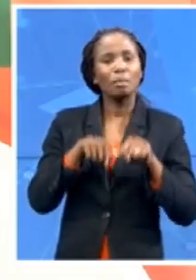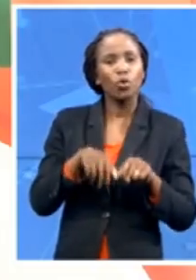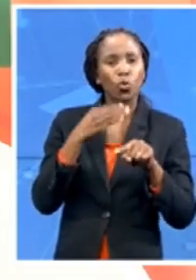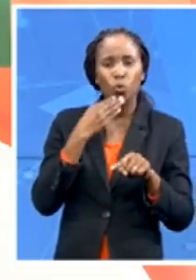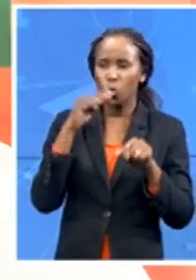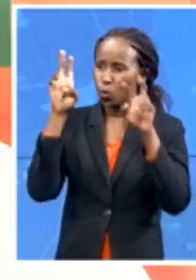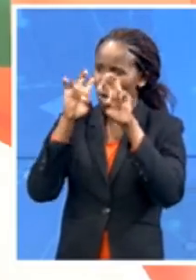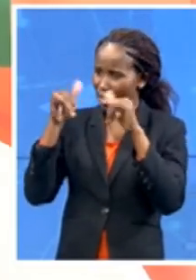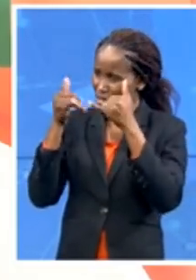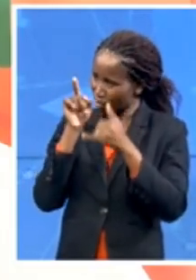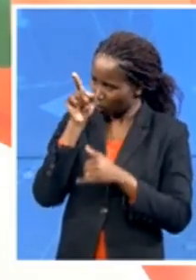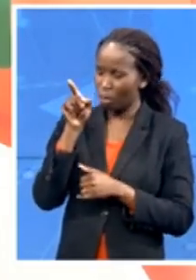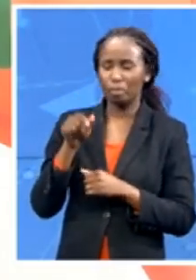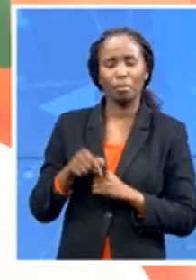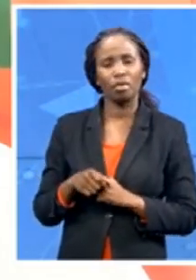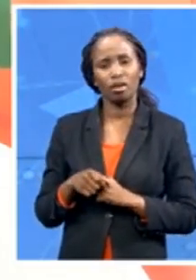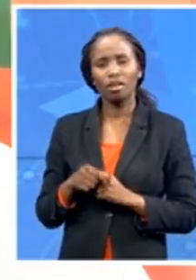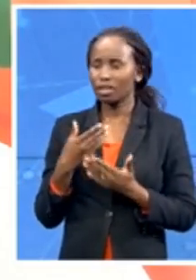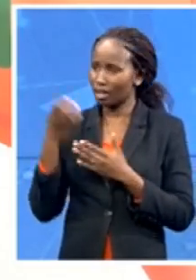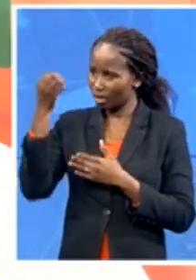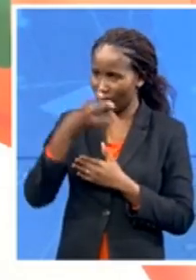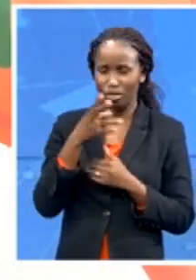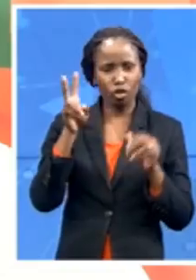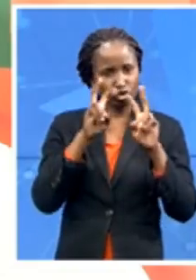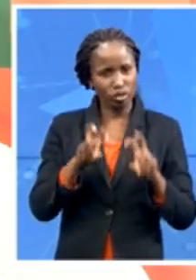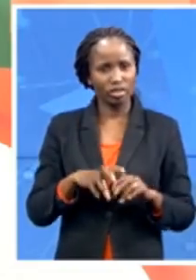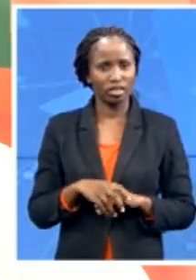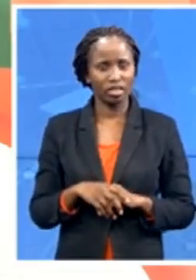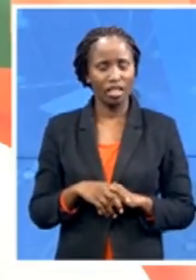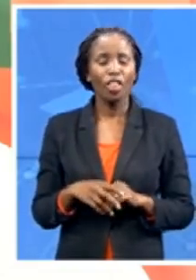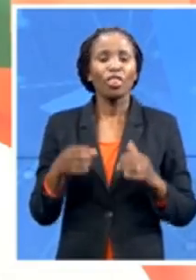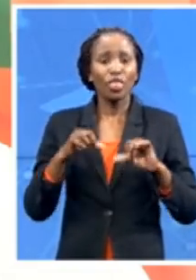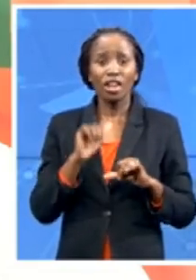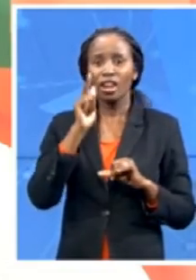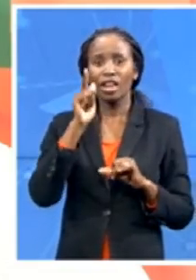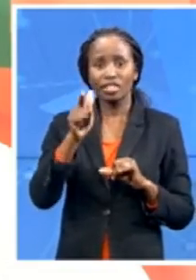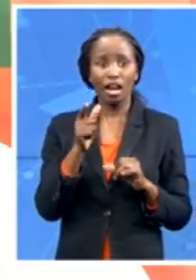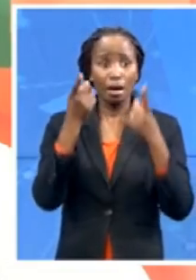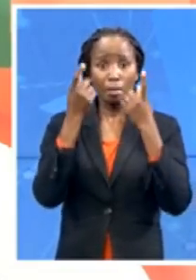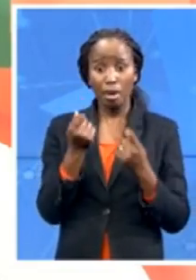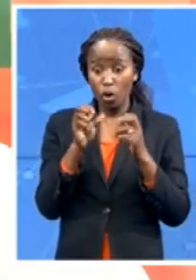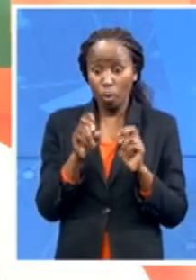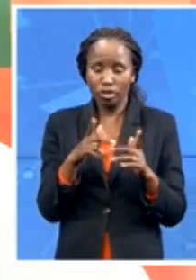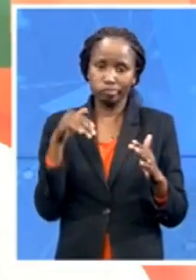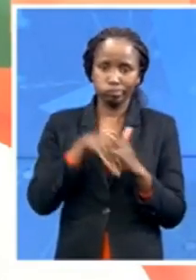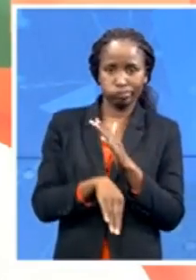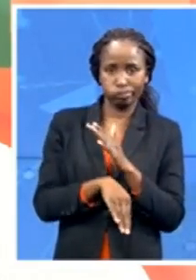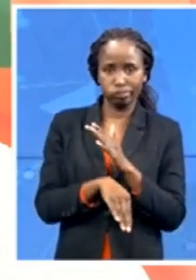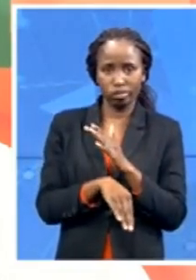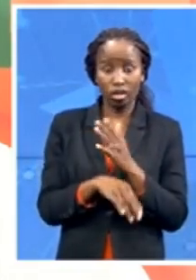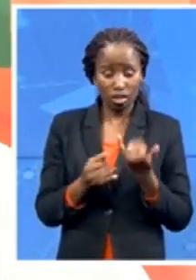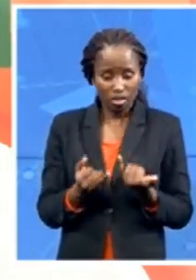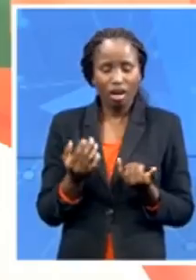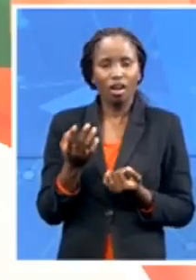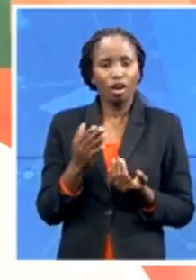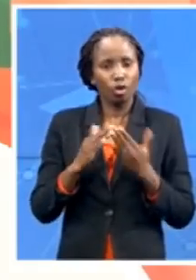electricity. They then miss out on revenue opportunities, and communities suffer because they must wait for